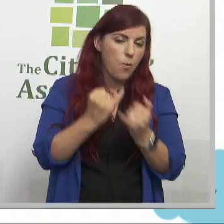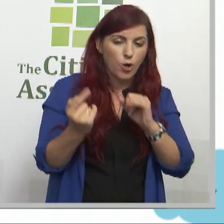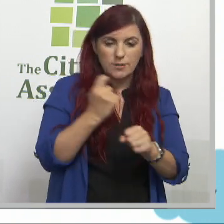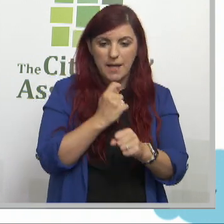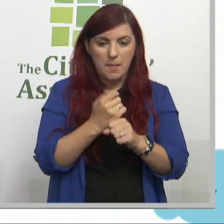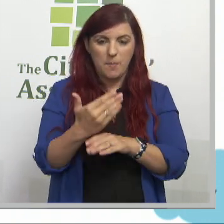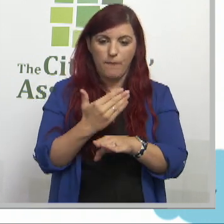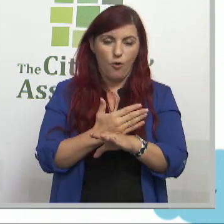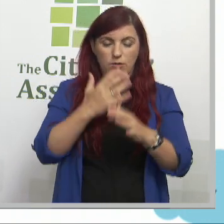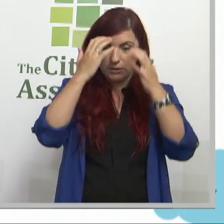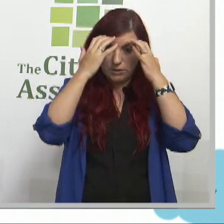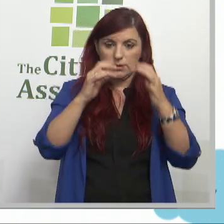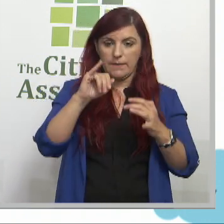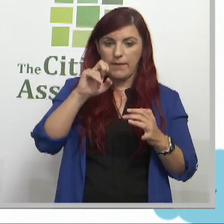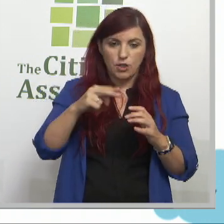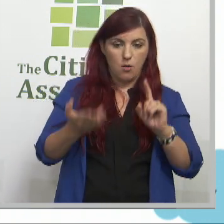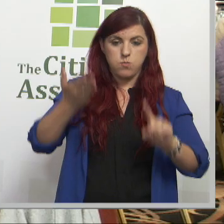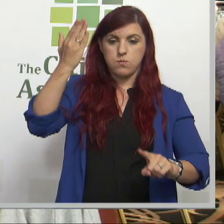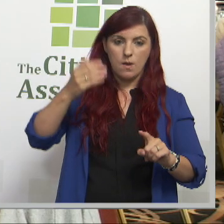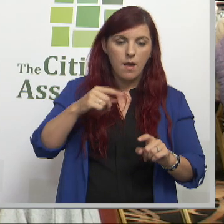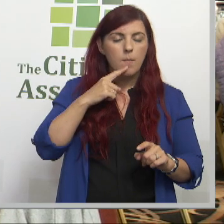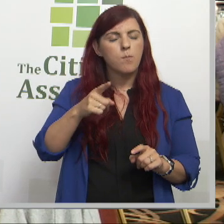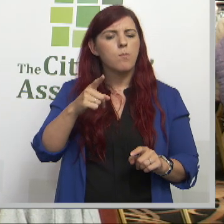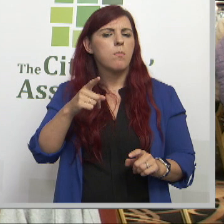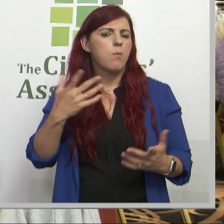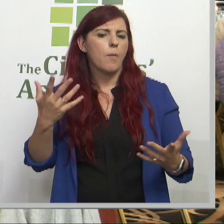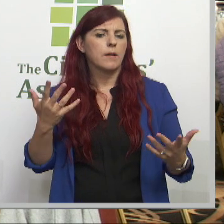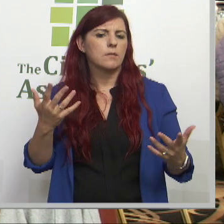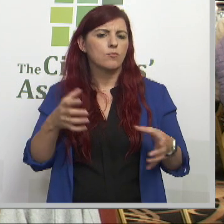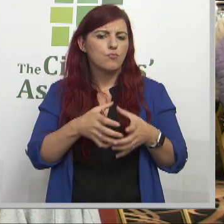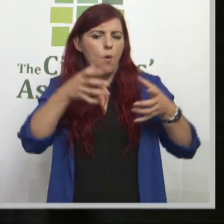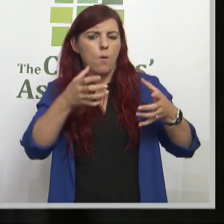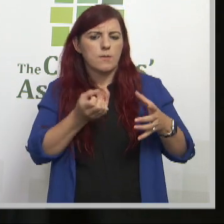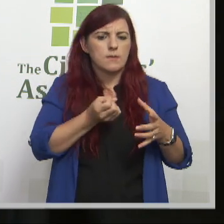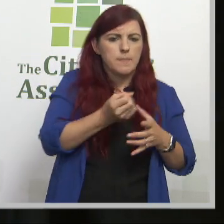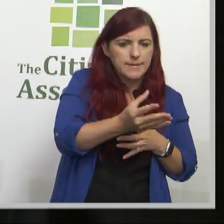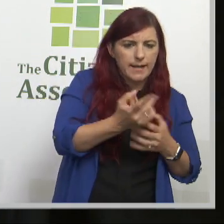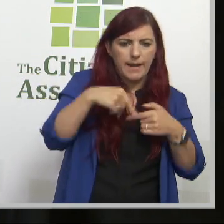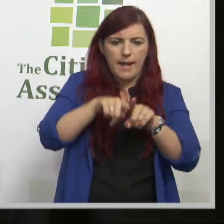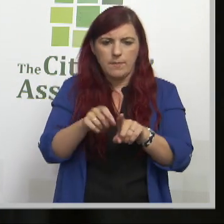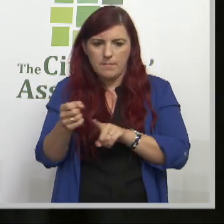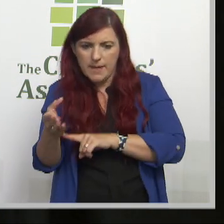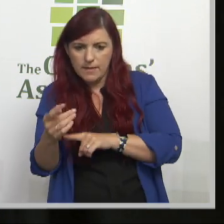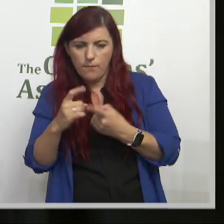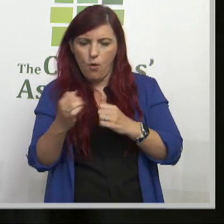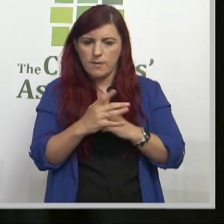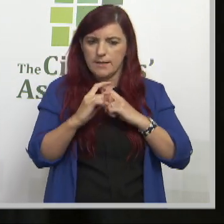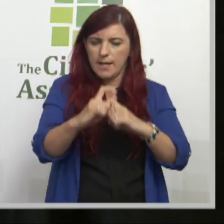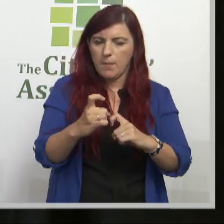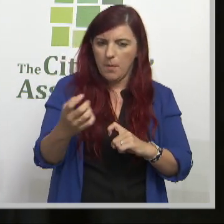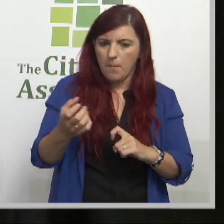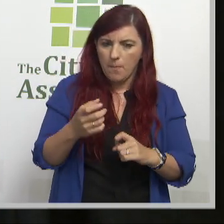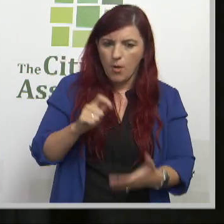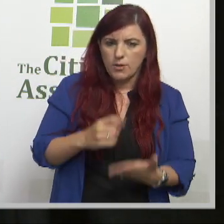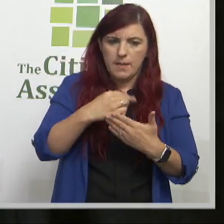exploded. But the idea is that if we grow spending in line with this, then we should have sustainable budgets. And it basically